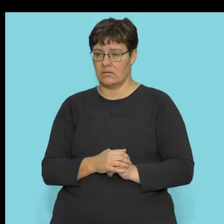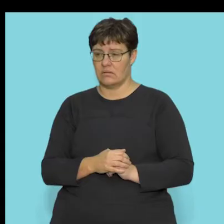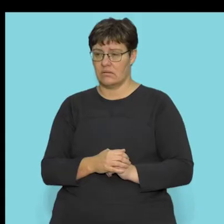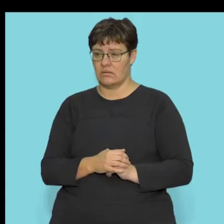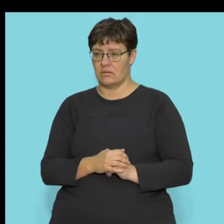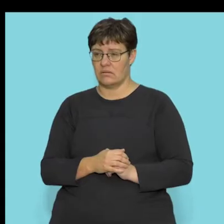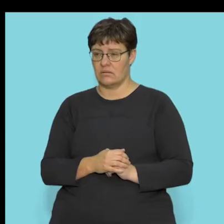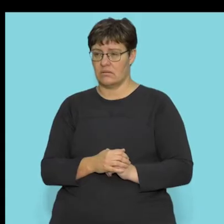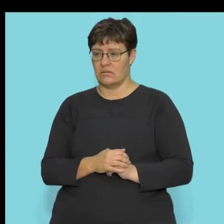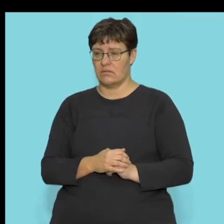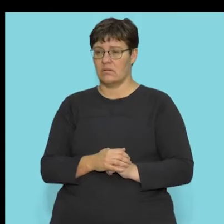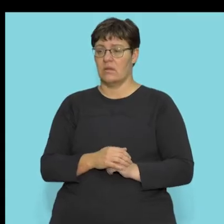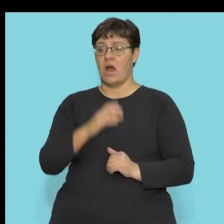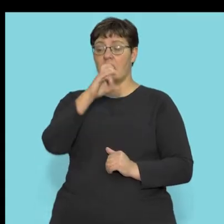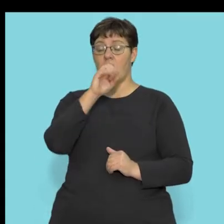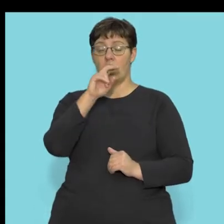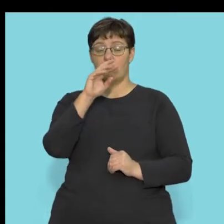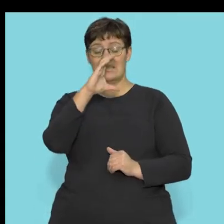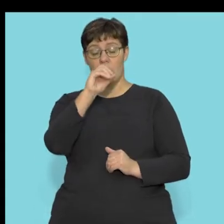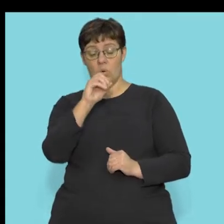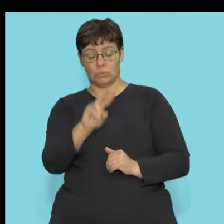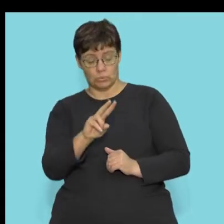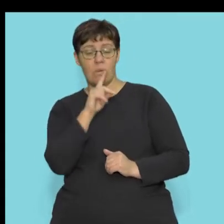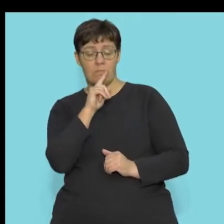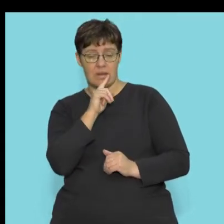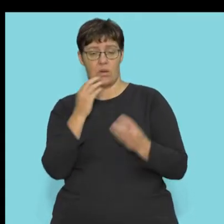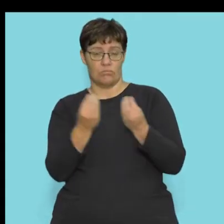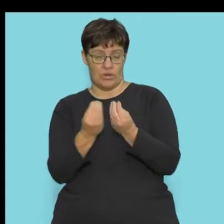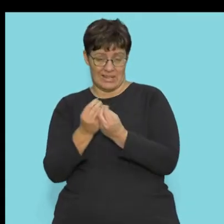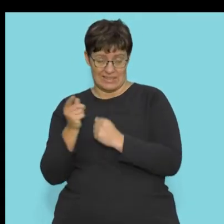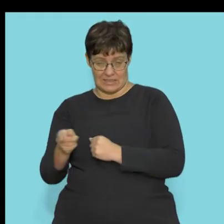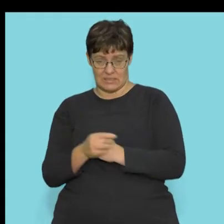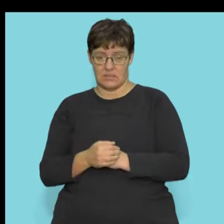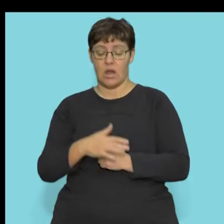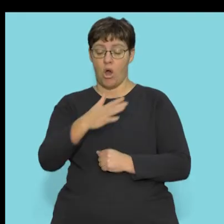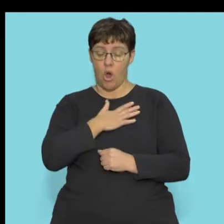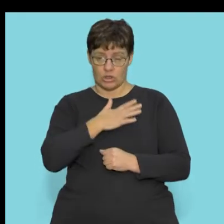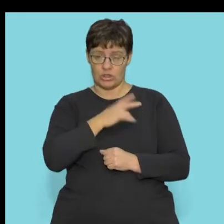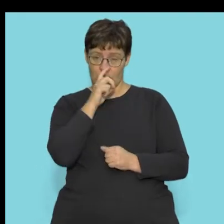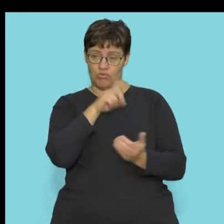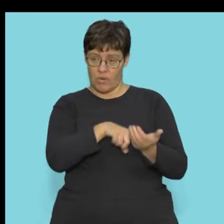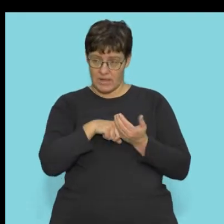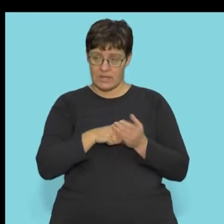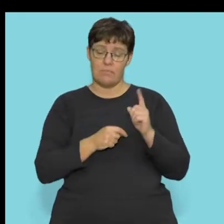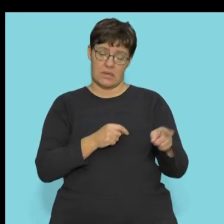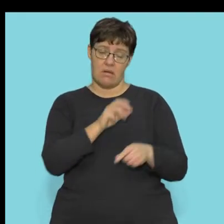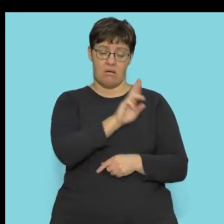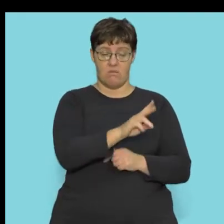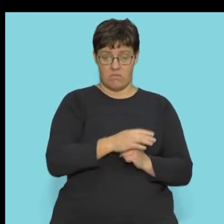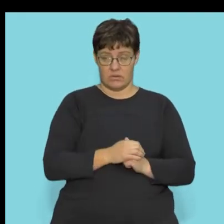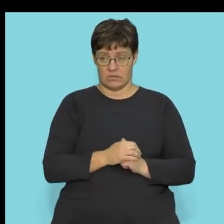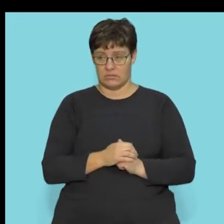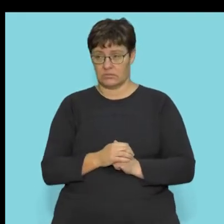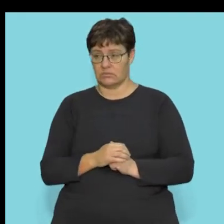Carbon dioxide is a product. We know that oxygen is required, so that's a